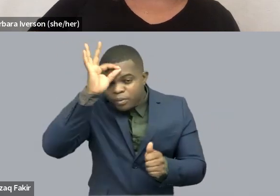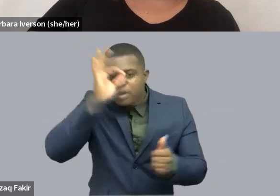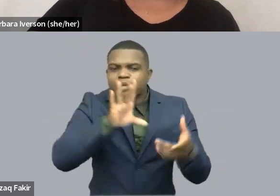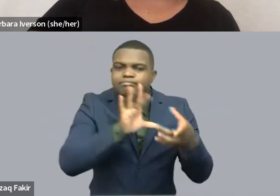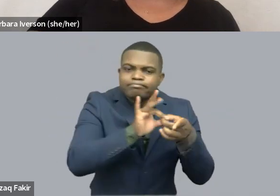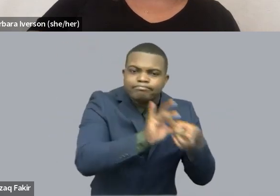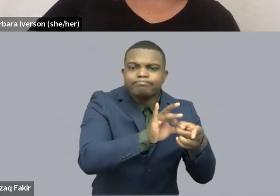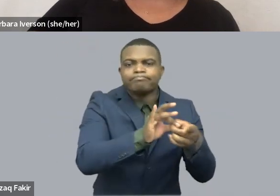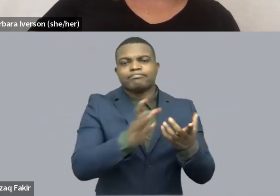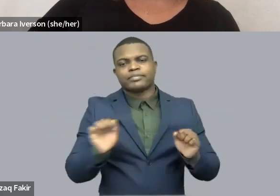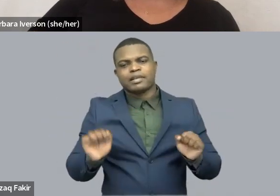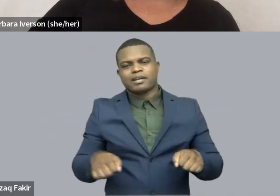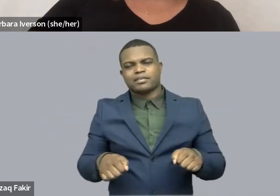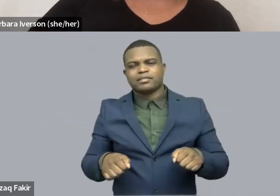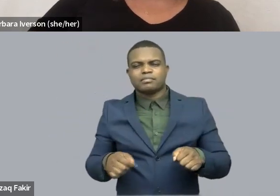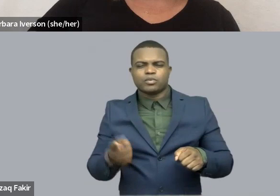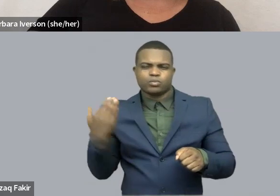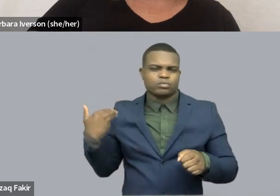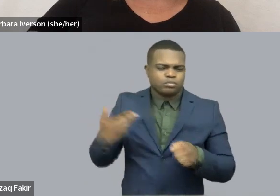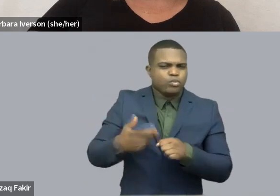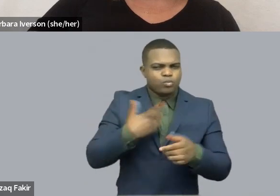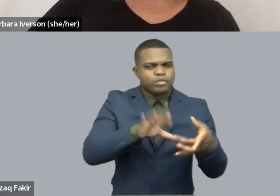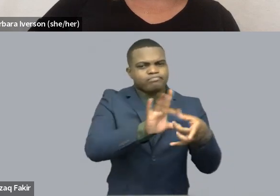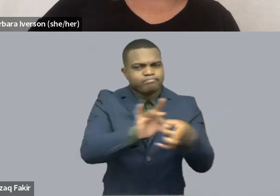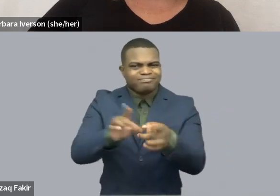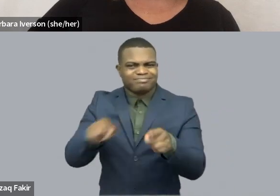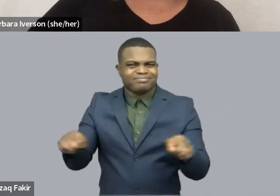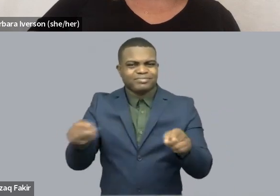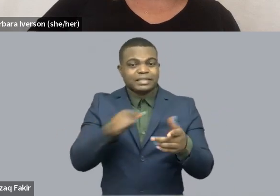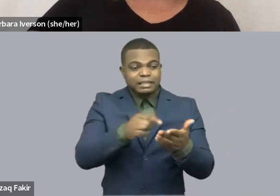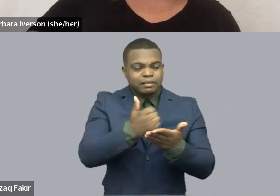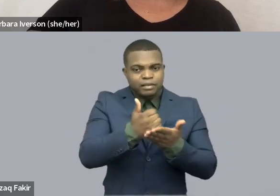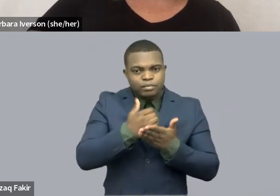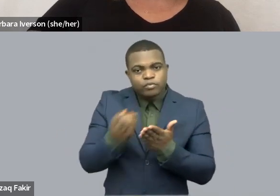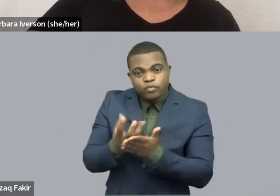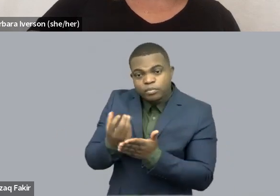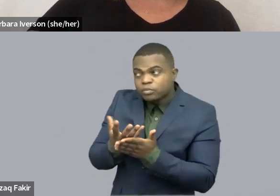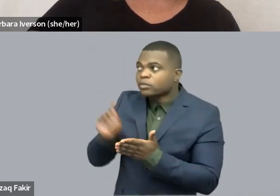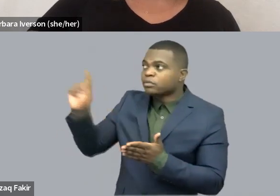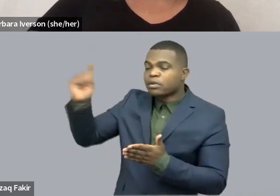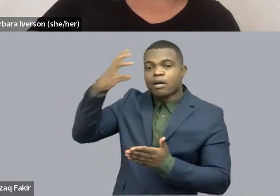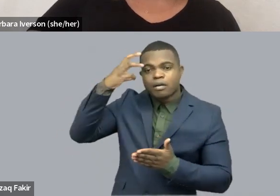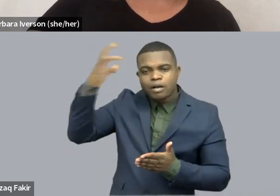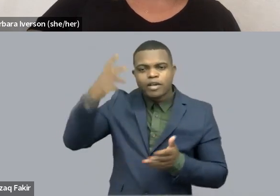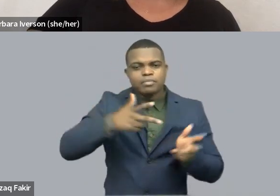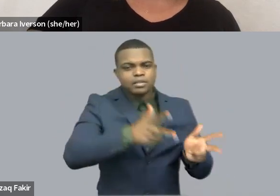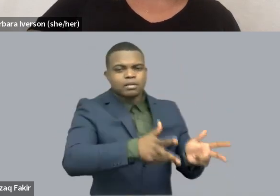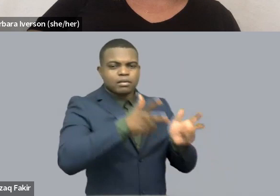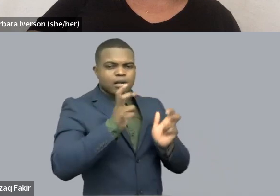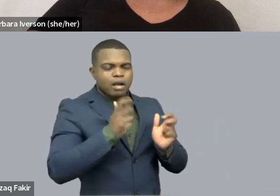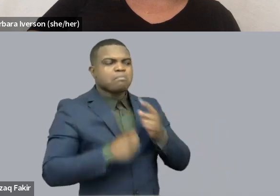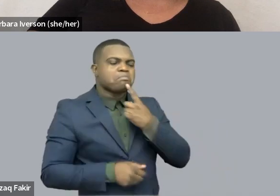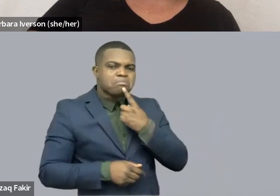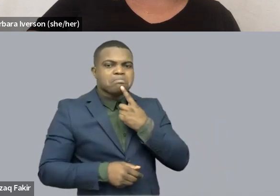not aware or they need to understand the real impact that this type of